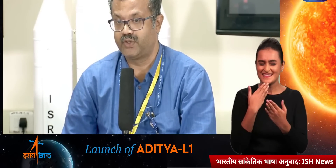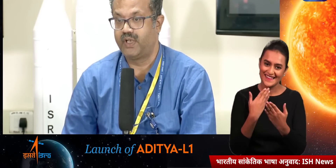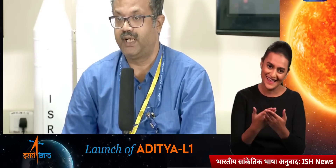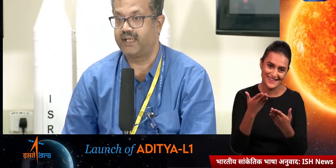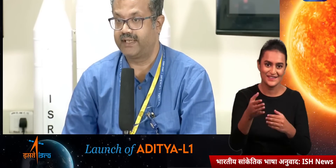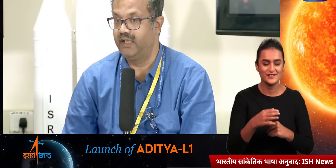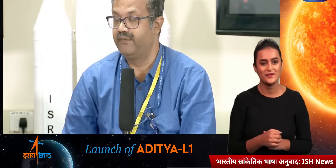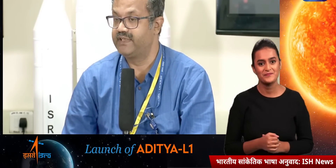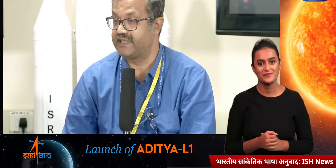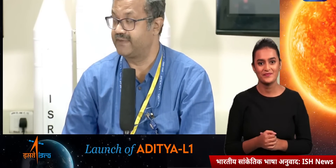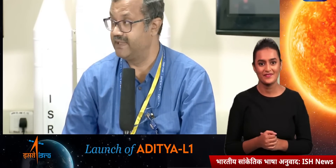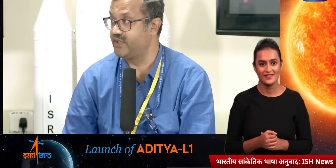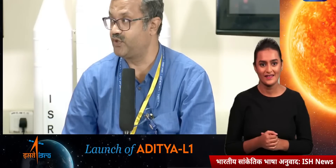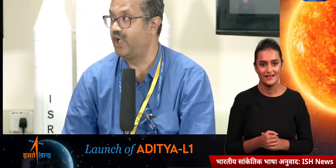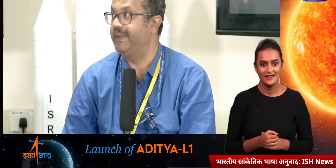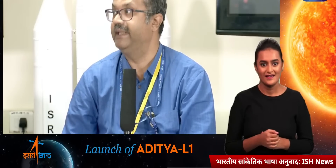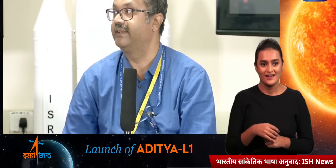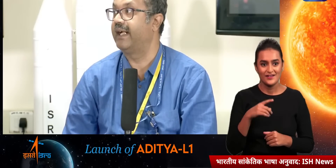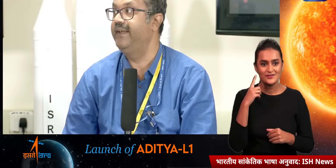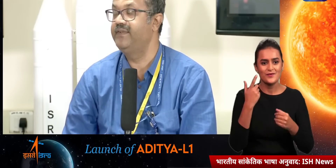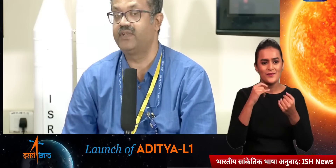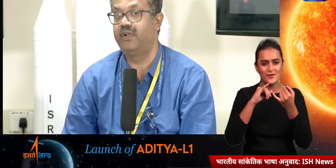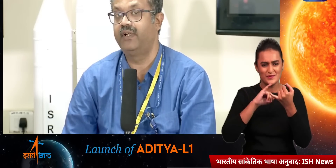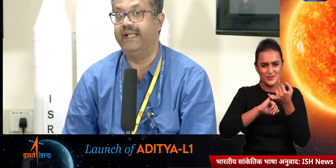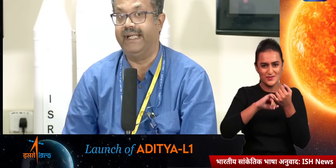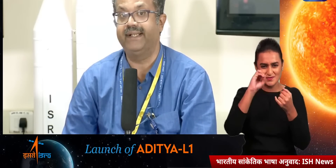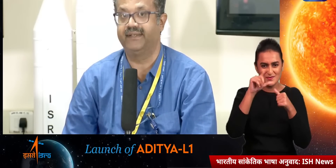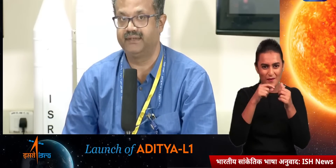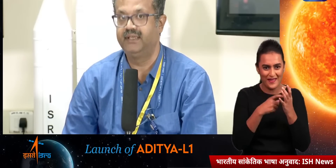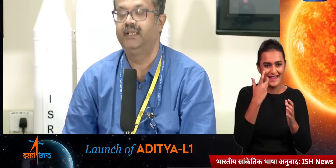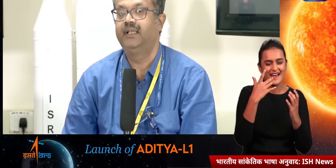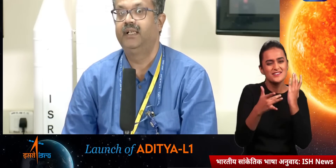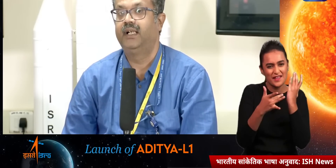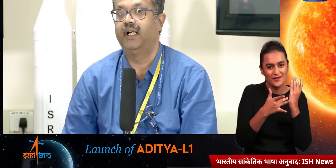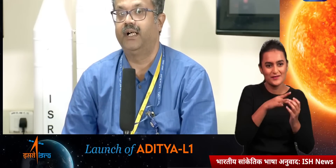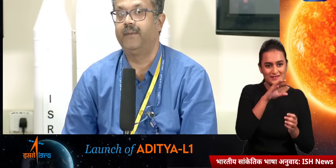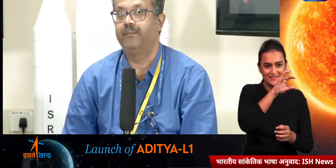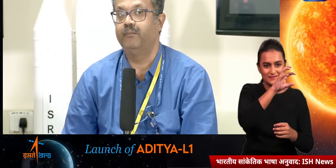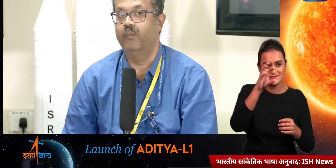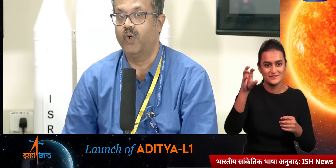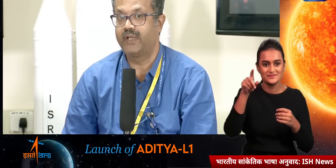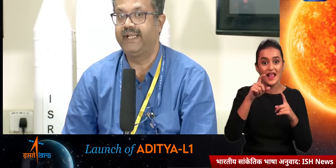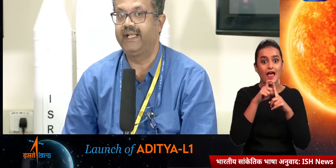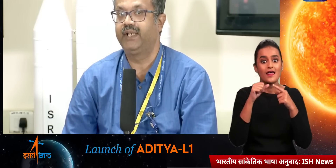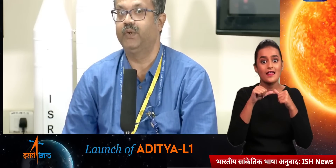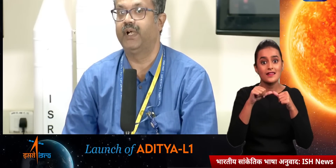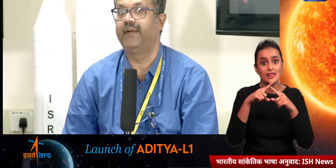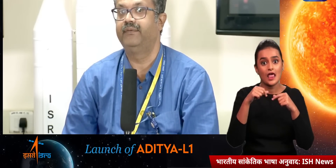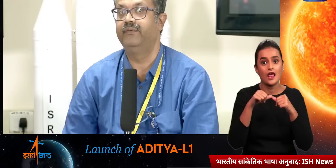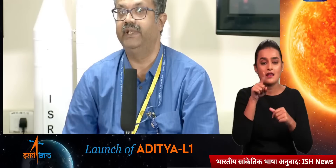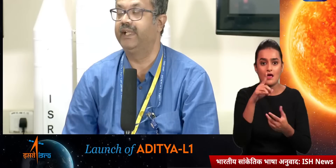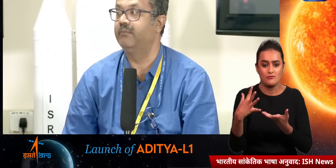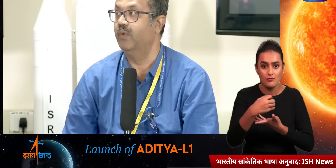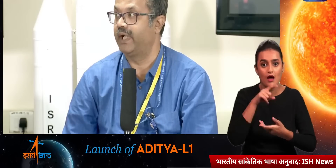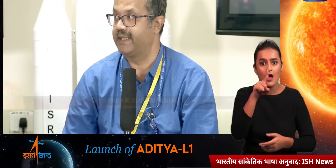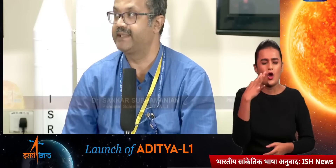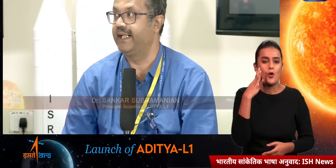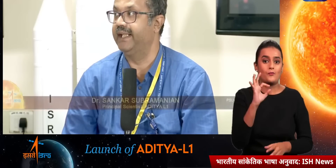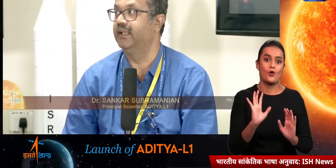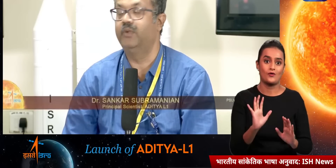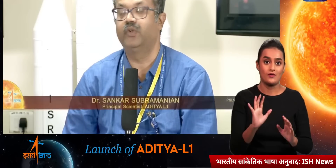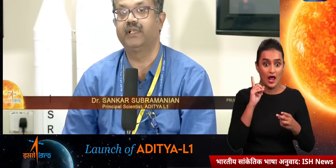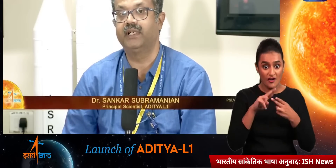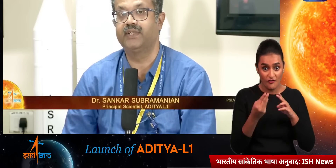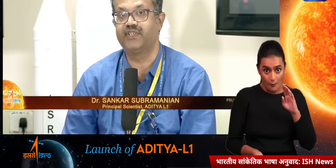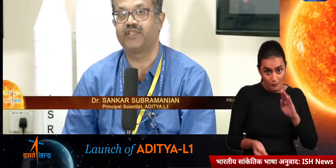Both solar, heliophysics as well as astronomy thrives on data. More the data you have, we get more